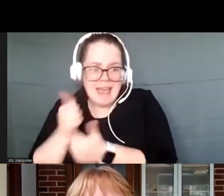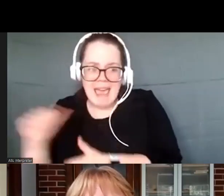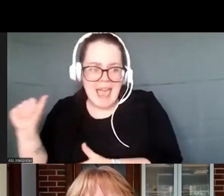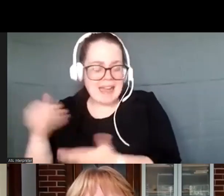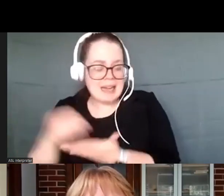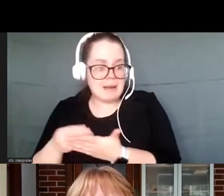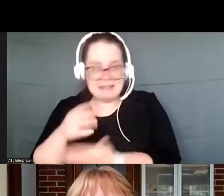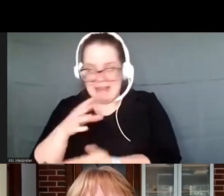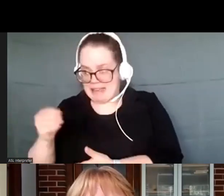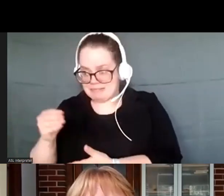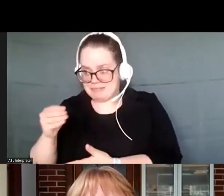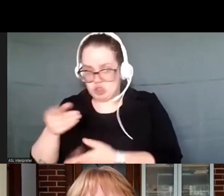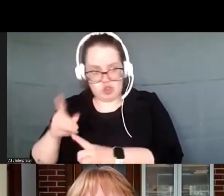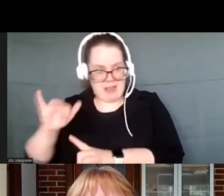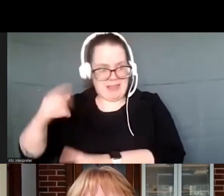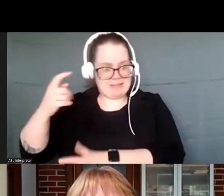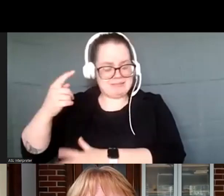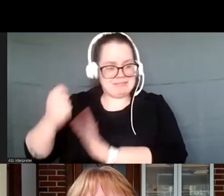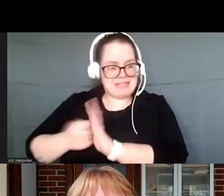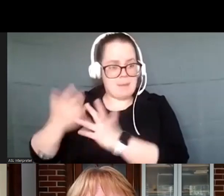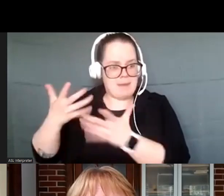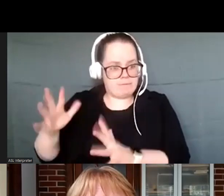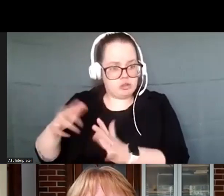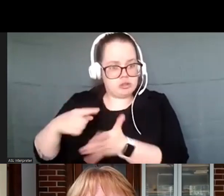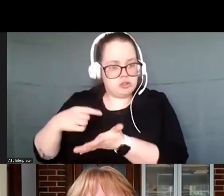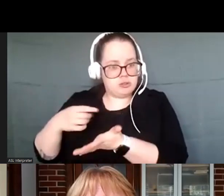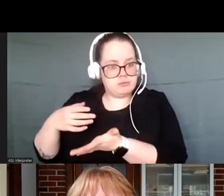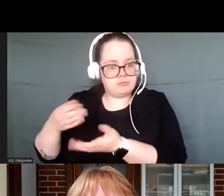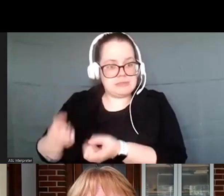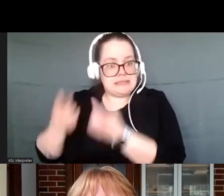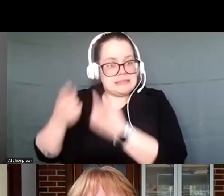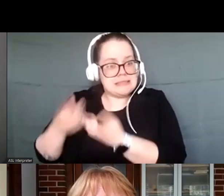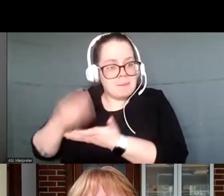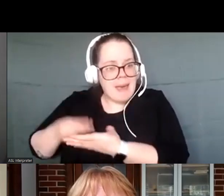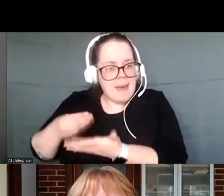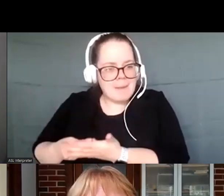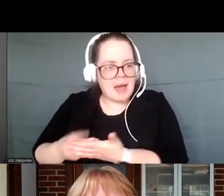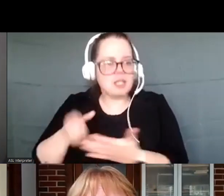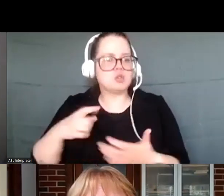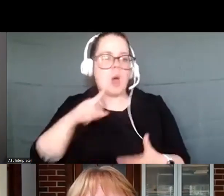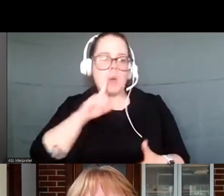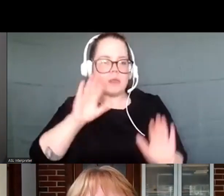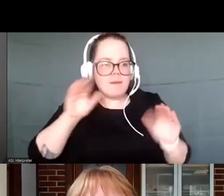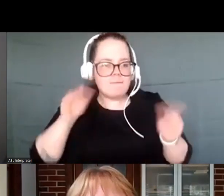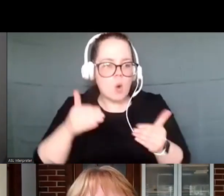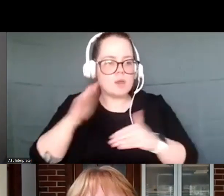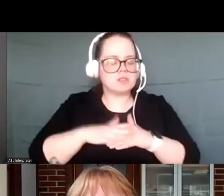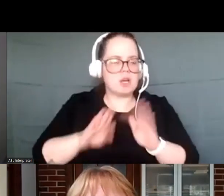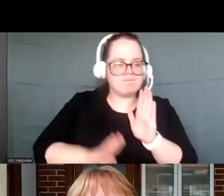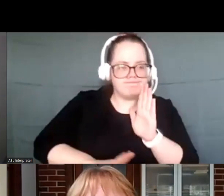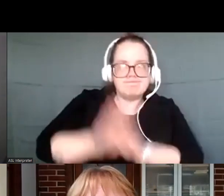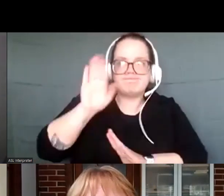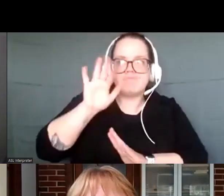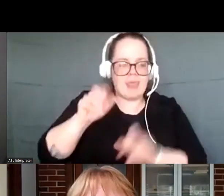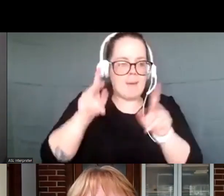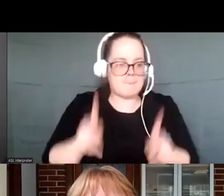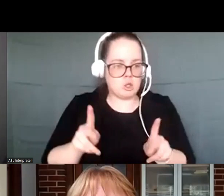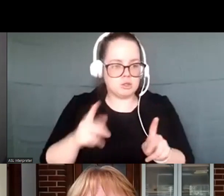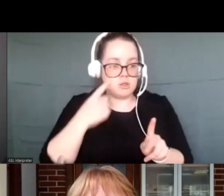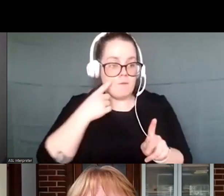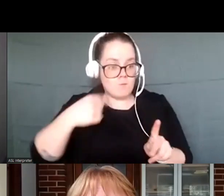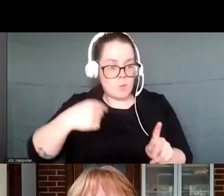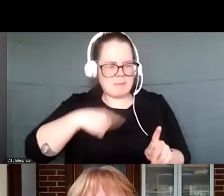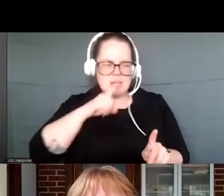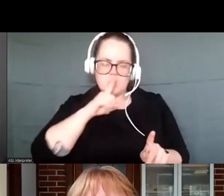but I'm committed to the mission of getting this person from one place to the next. So to me, it's very much like, it's